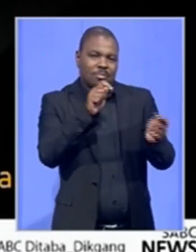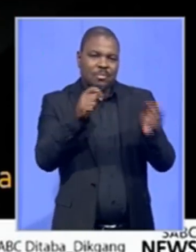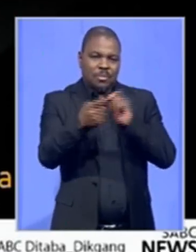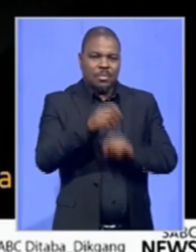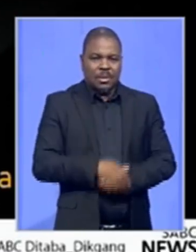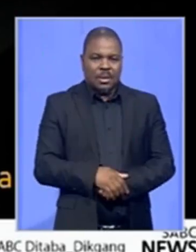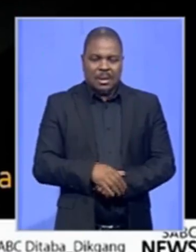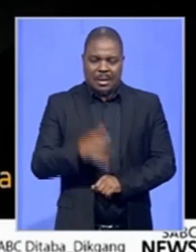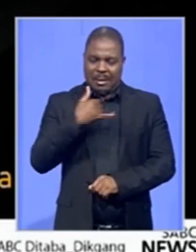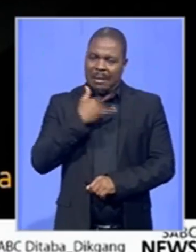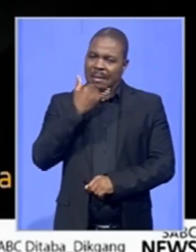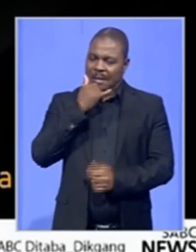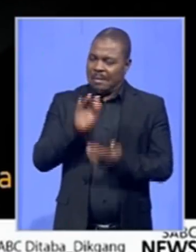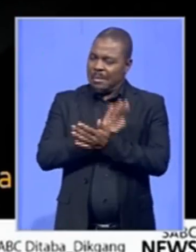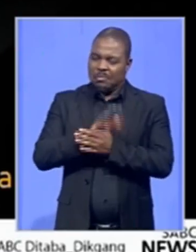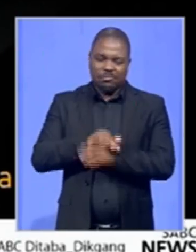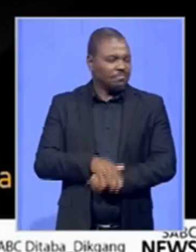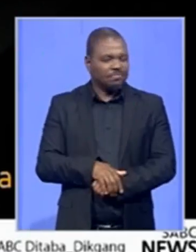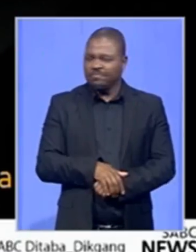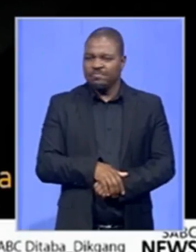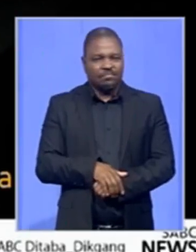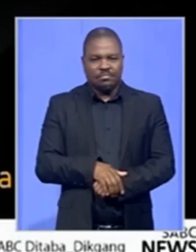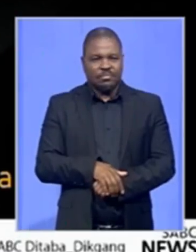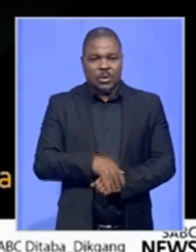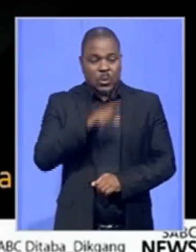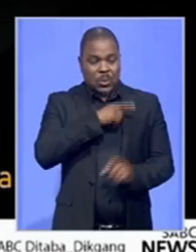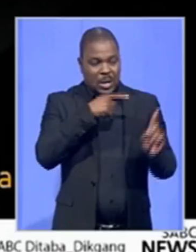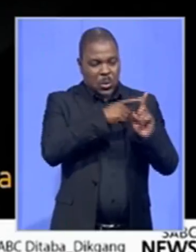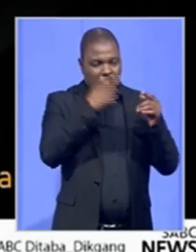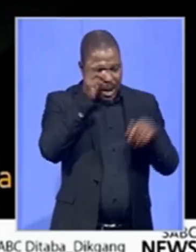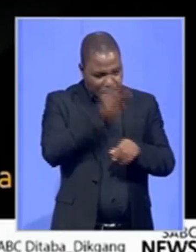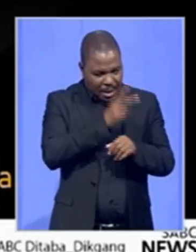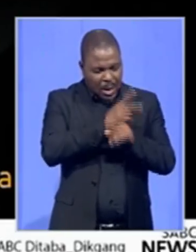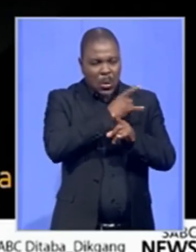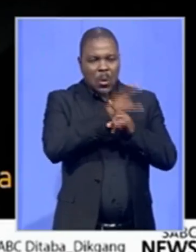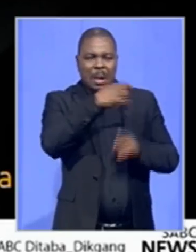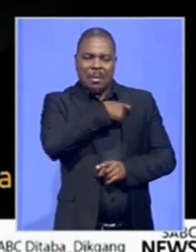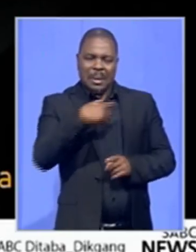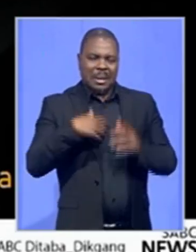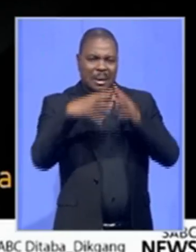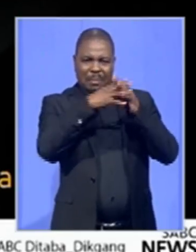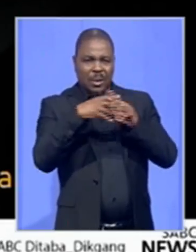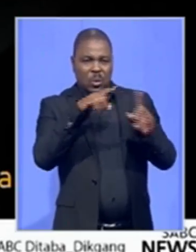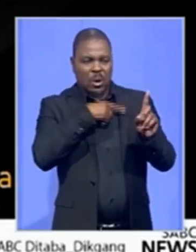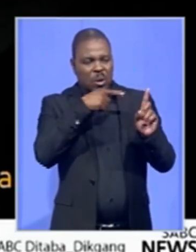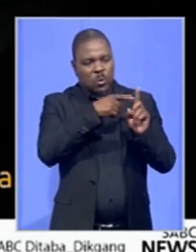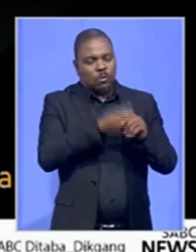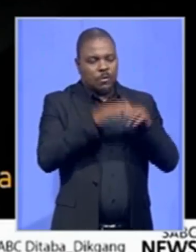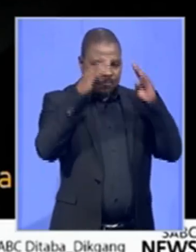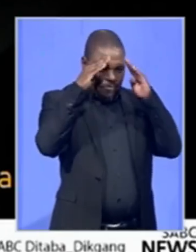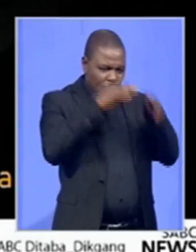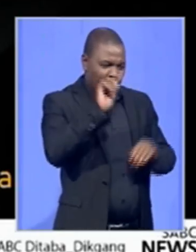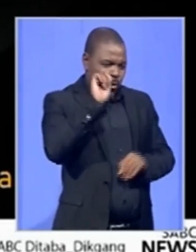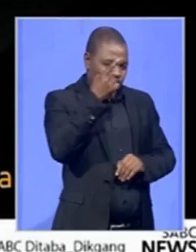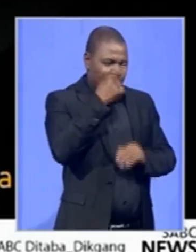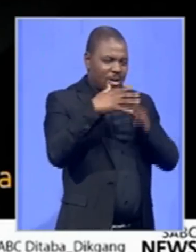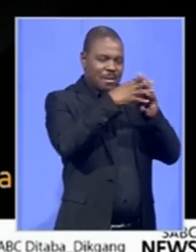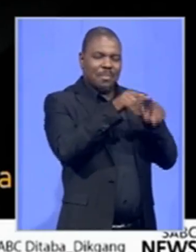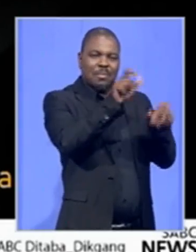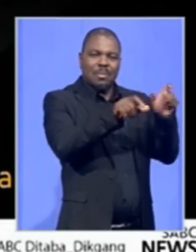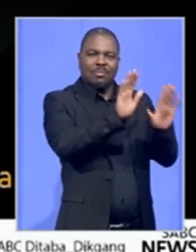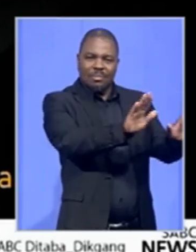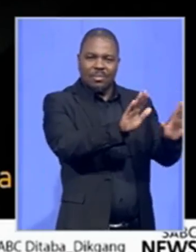itumela bile ga tja kgotsala go tlhophega ga Trump ya ka tautona wa Amerika gape gonne o lebega ile motho yo kgathallang baagi ba Amerika fela le go